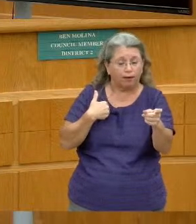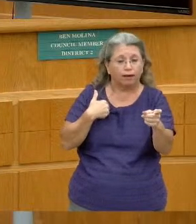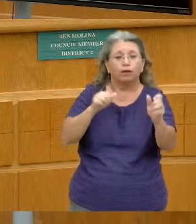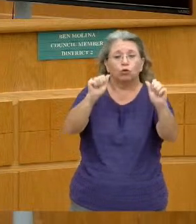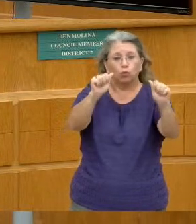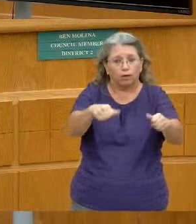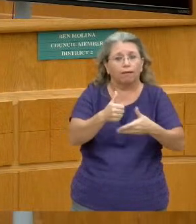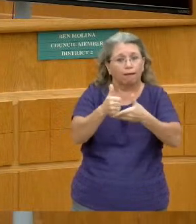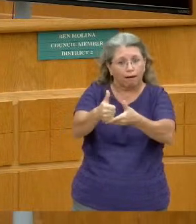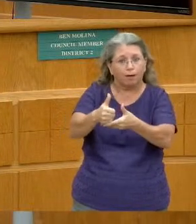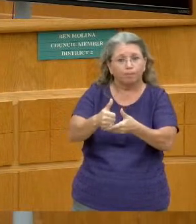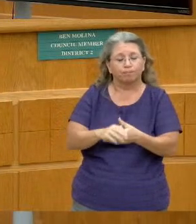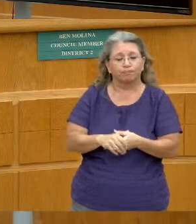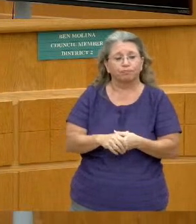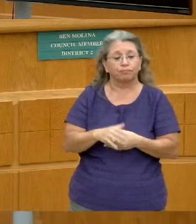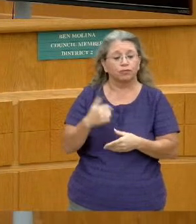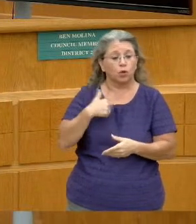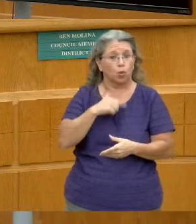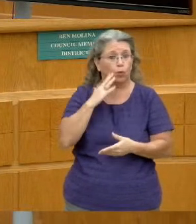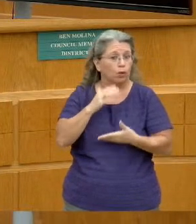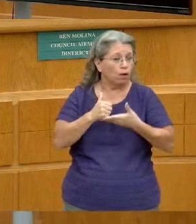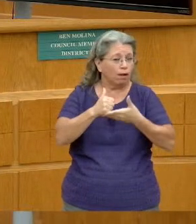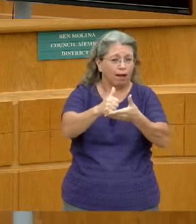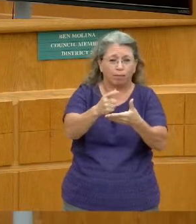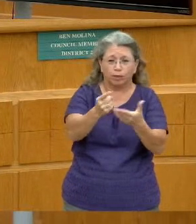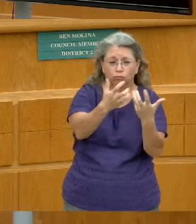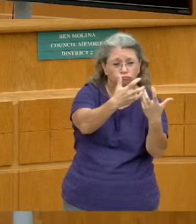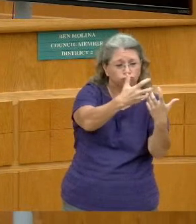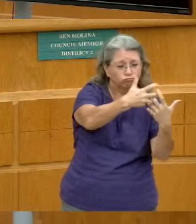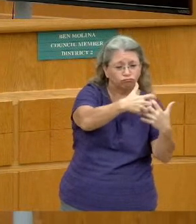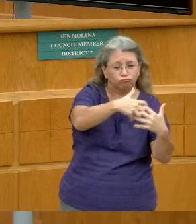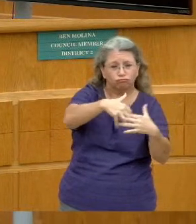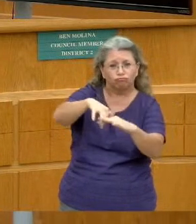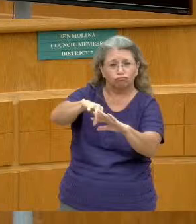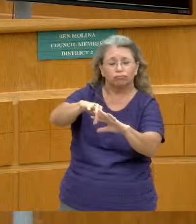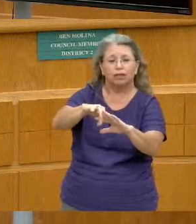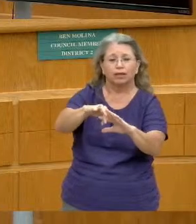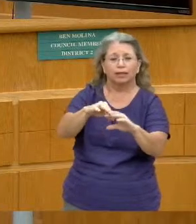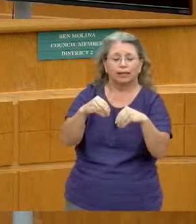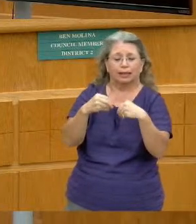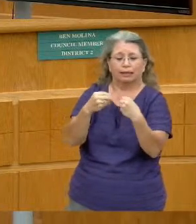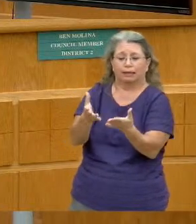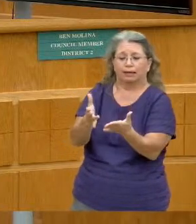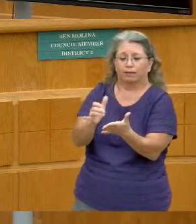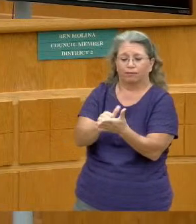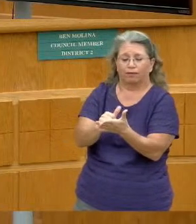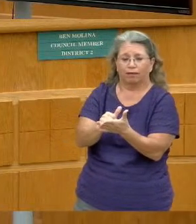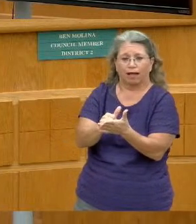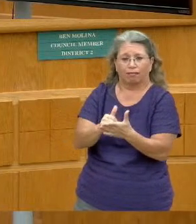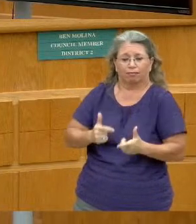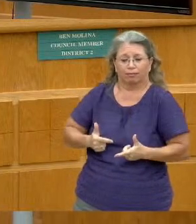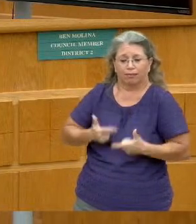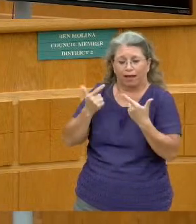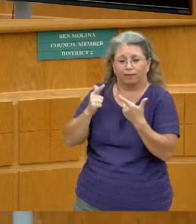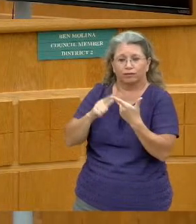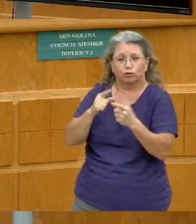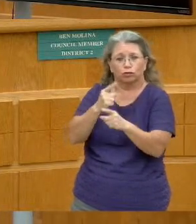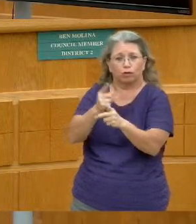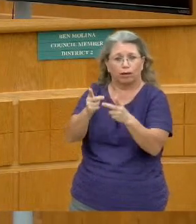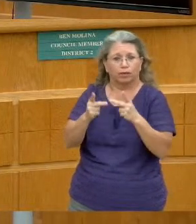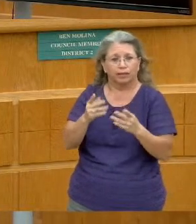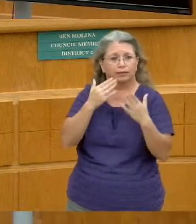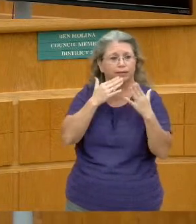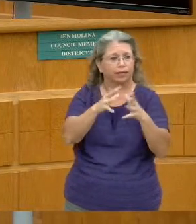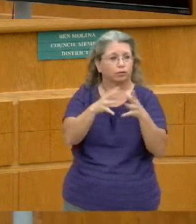let us help you by getting this very precious gift of life to the right spot. Thank you so